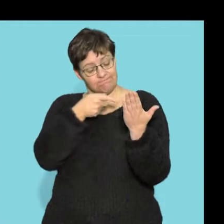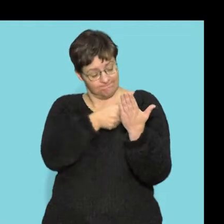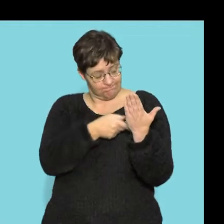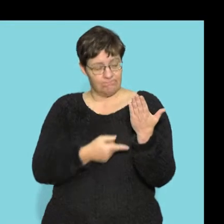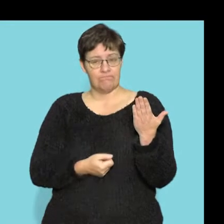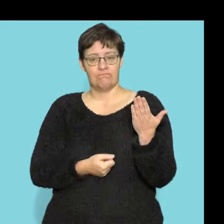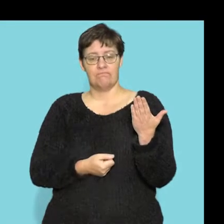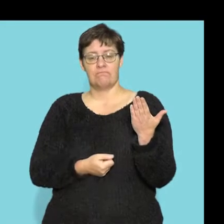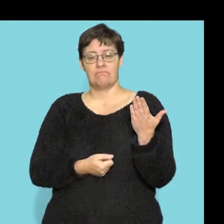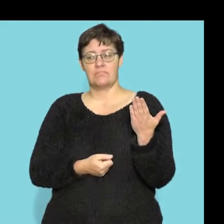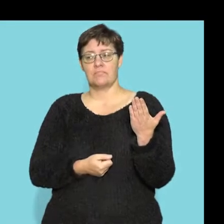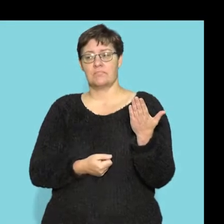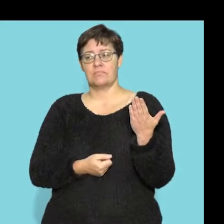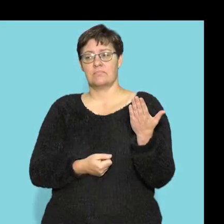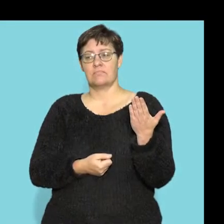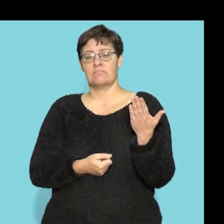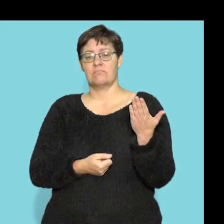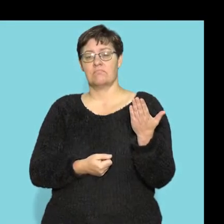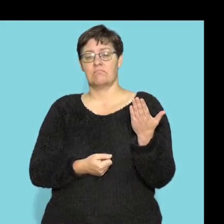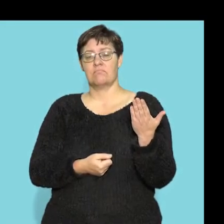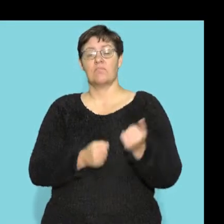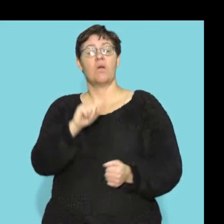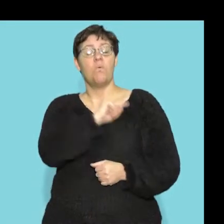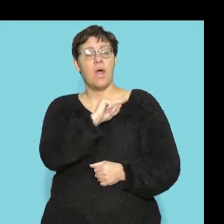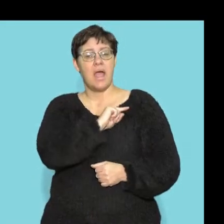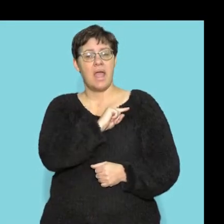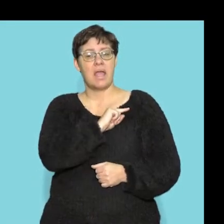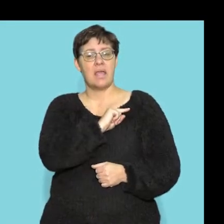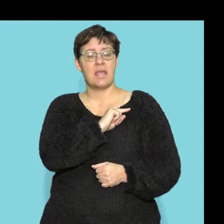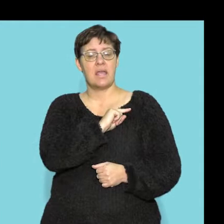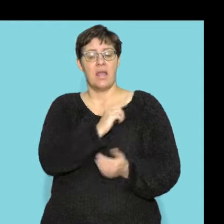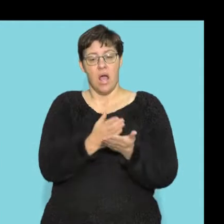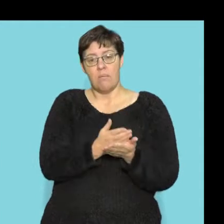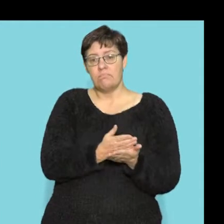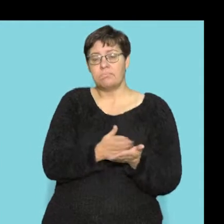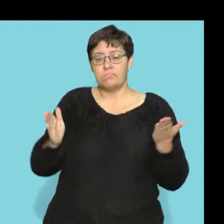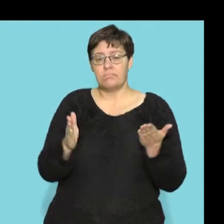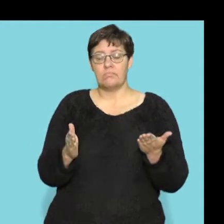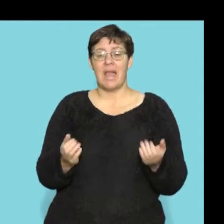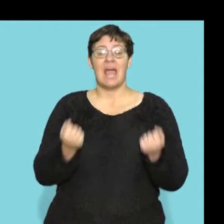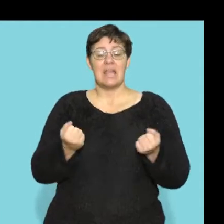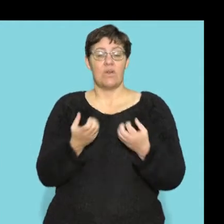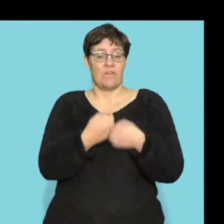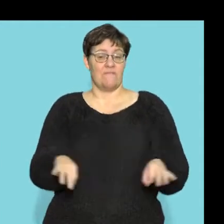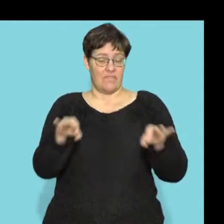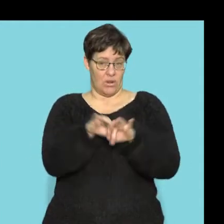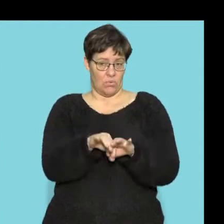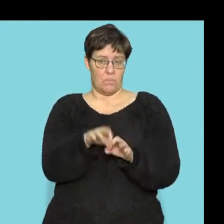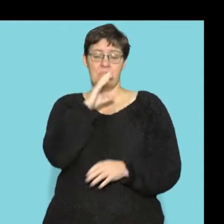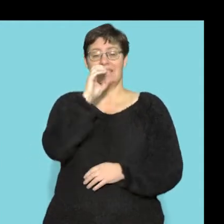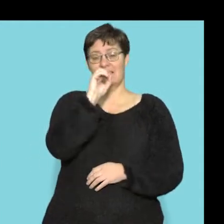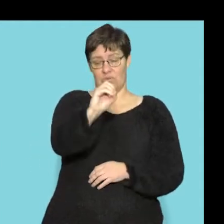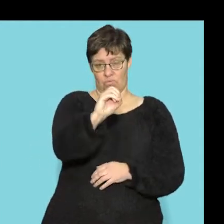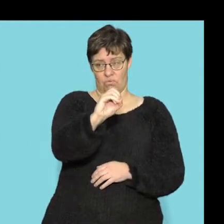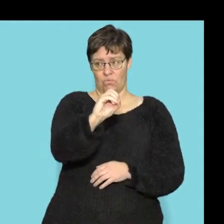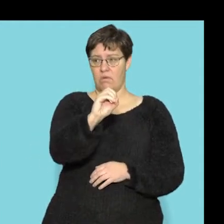have? Let's see what I've got here. Because there was no disposal at carrying value, which was in fact a